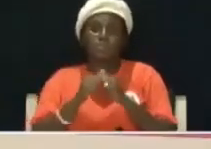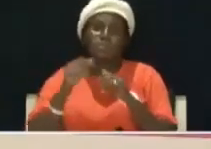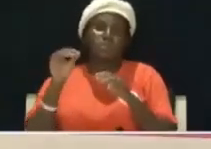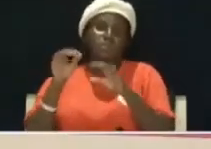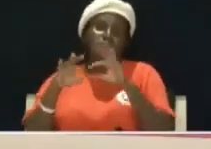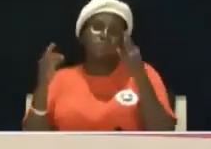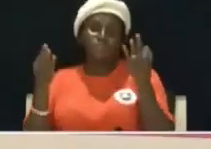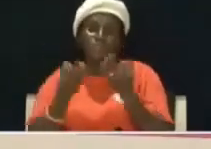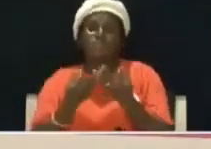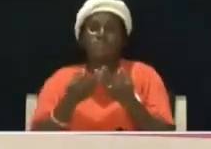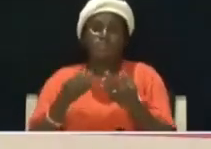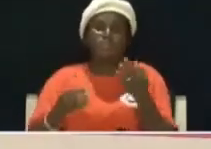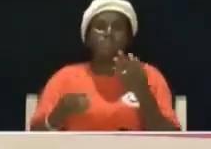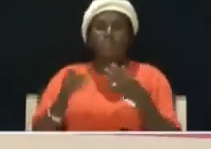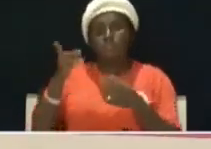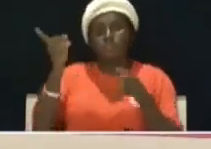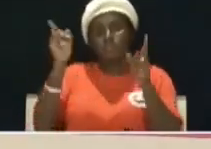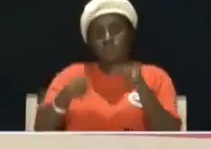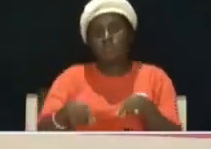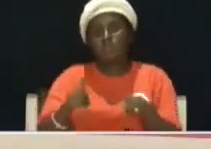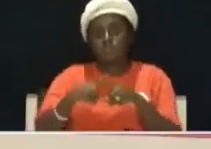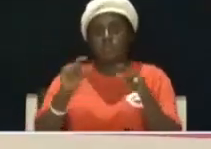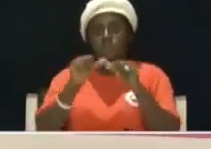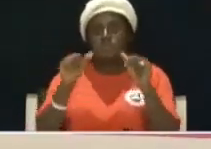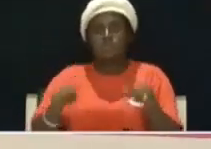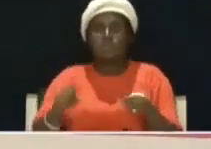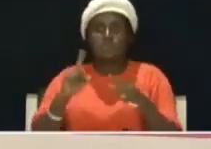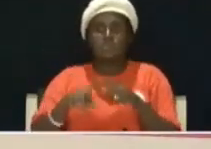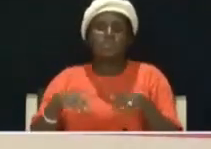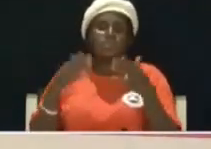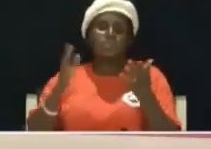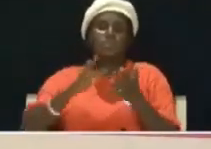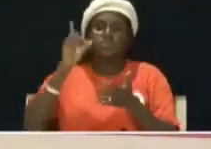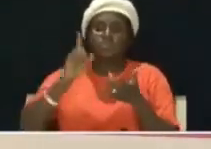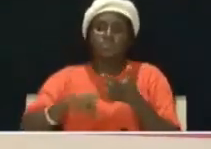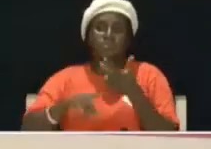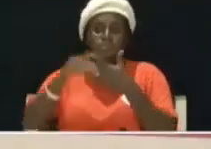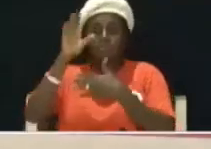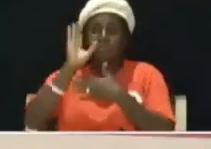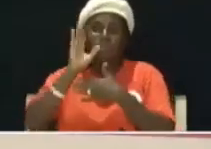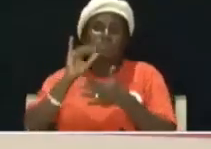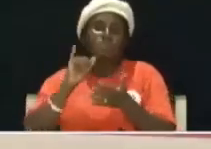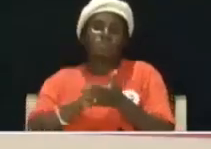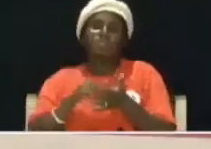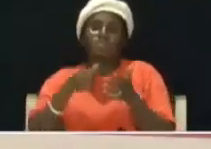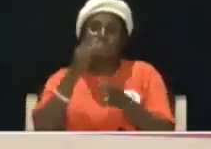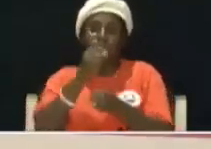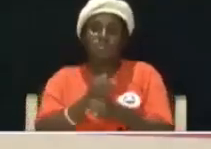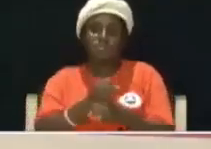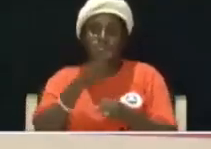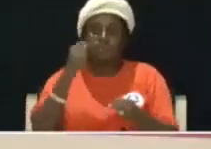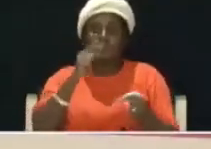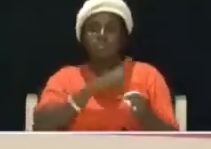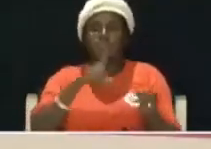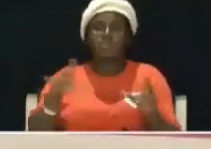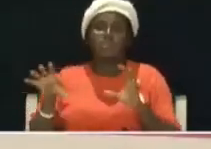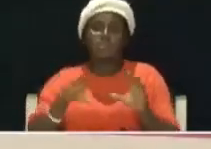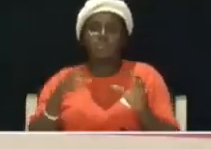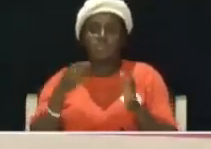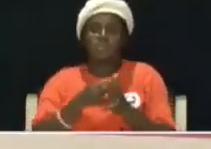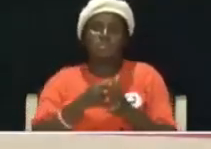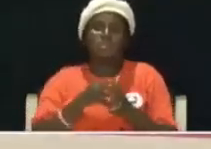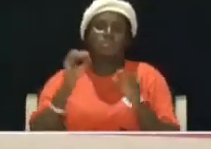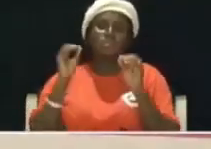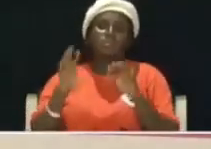family, I will come to the altar to give glory to you. That very year, the Lord did it. He